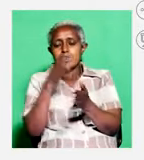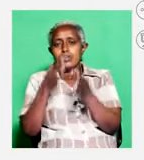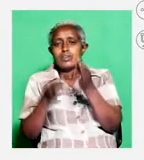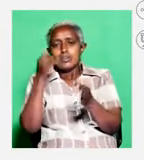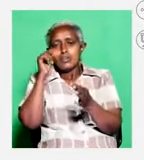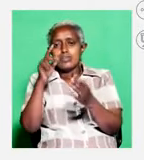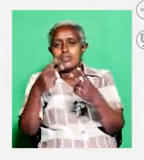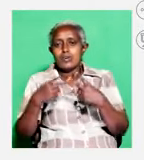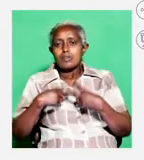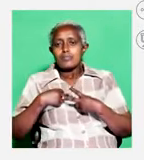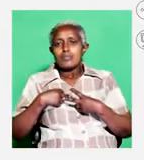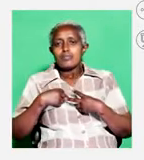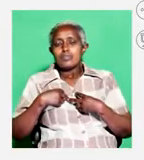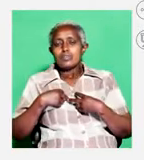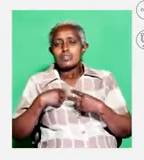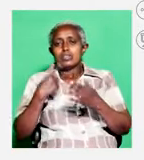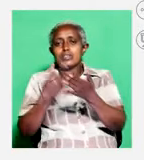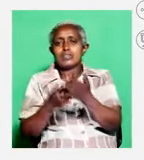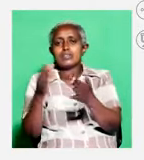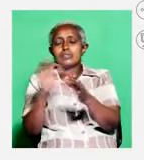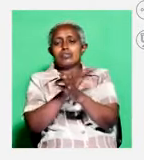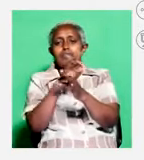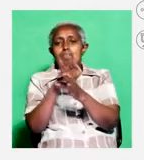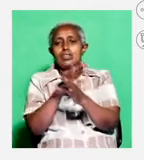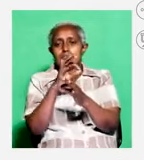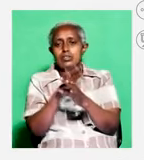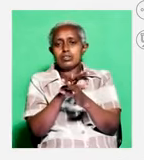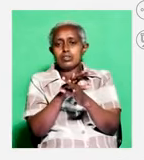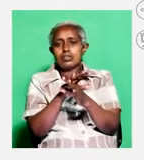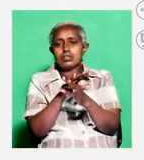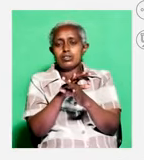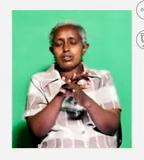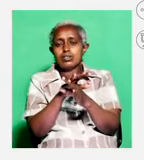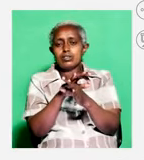you have such a function,